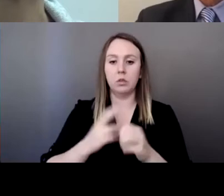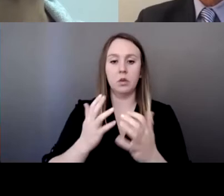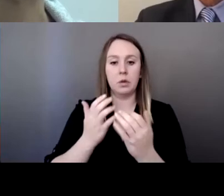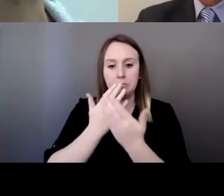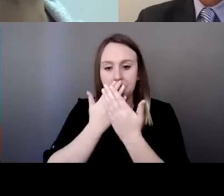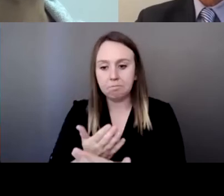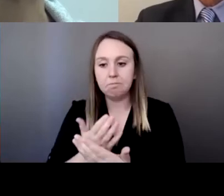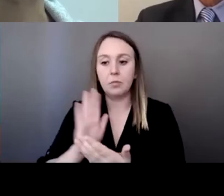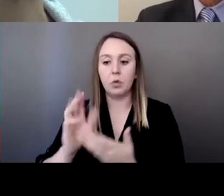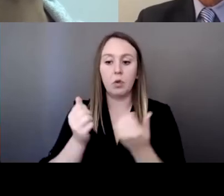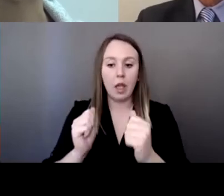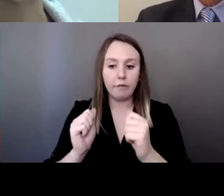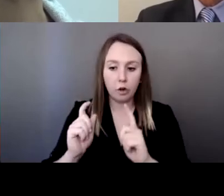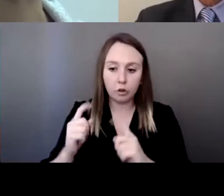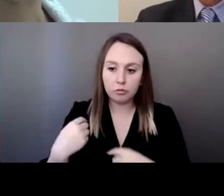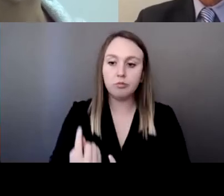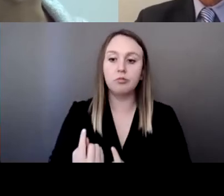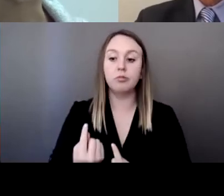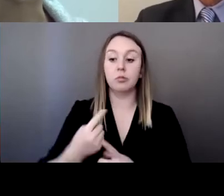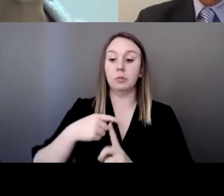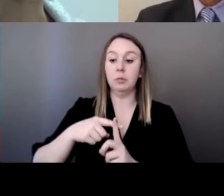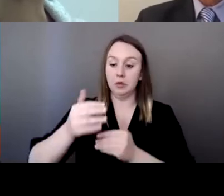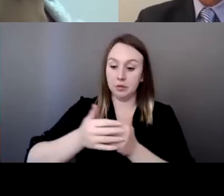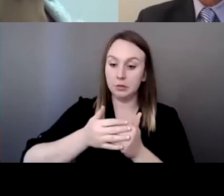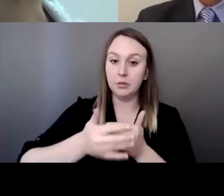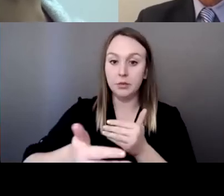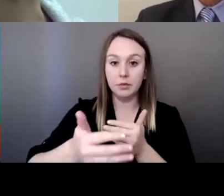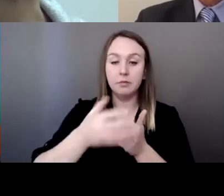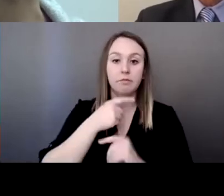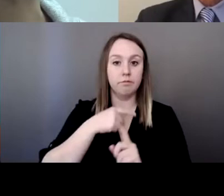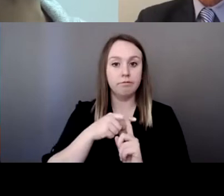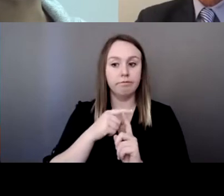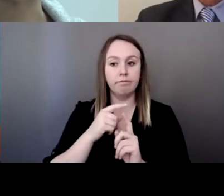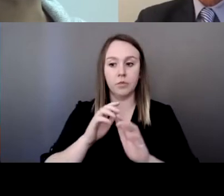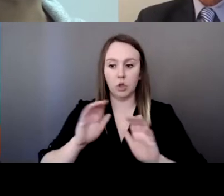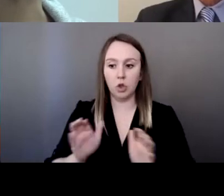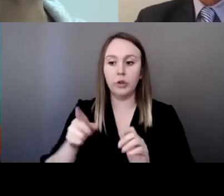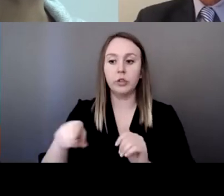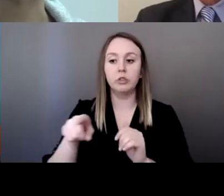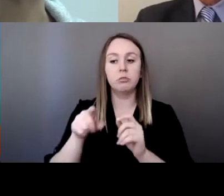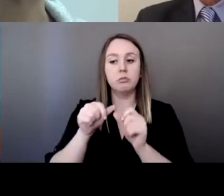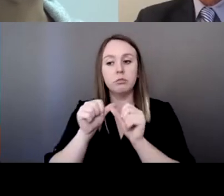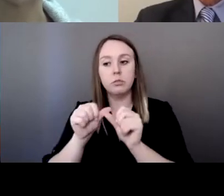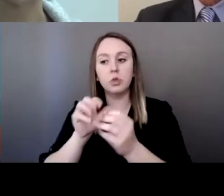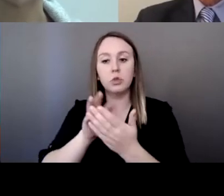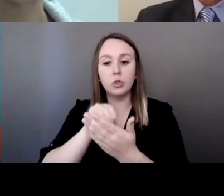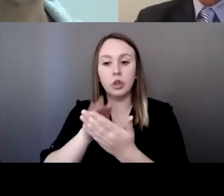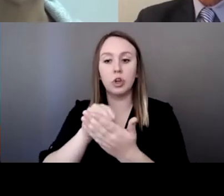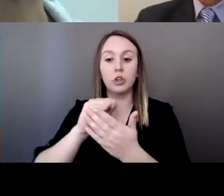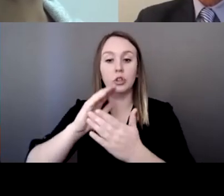put forward, the work that you're doing, and to encourage you to continue learning and sharing and